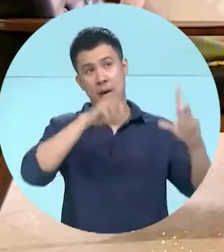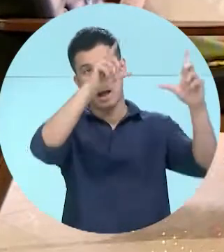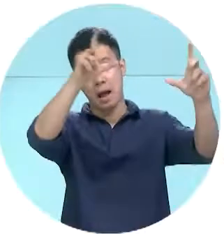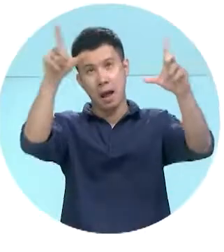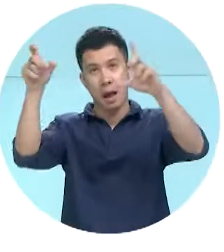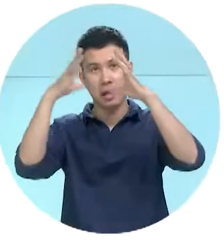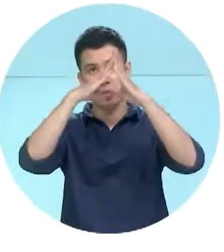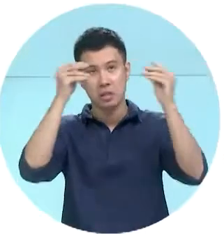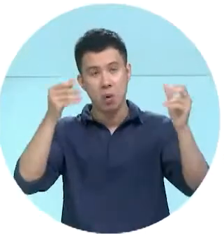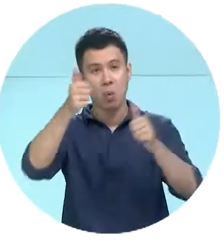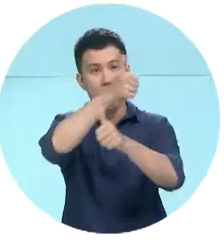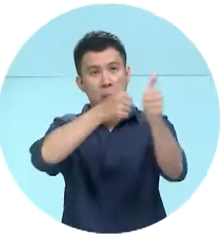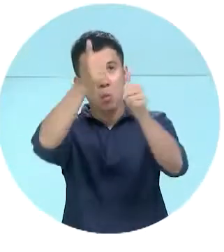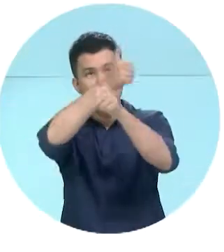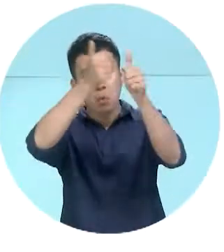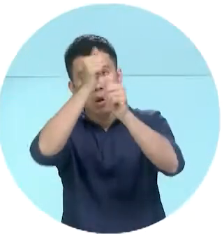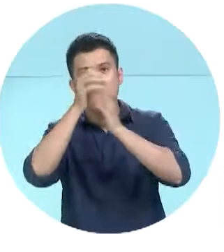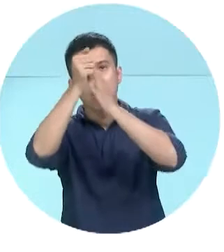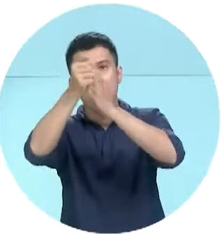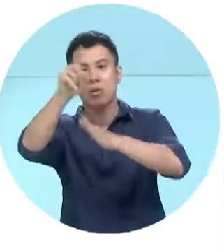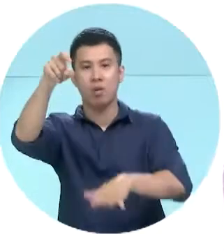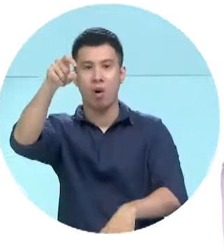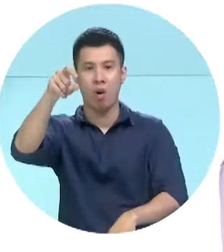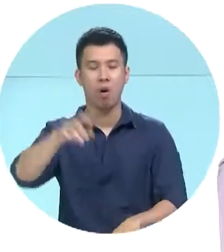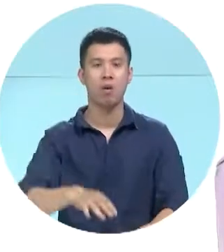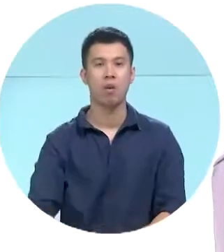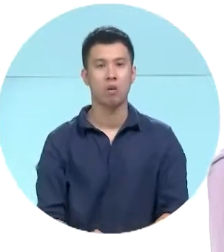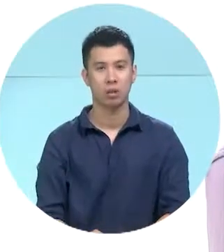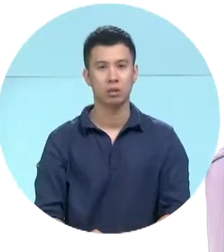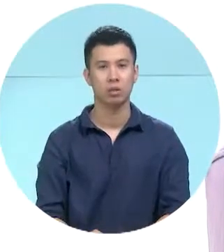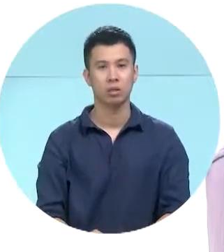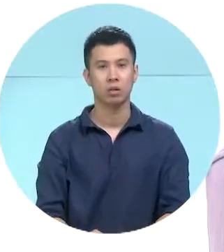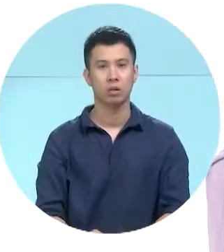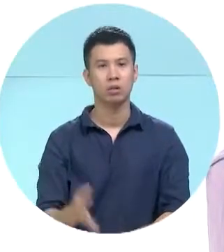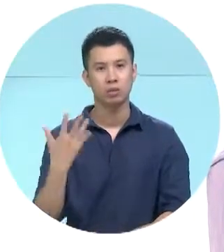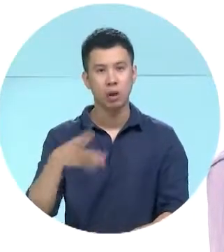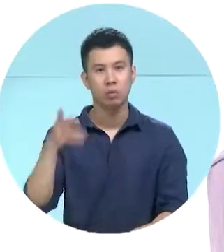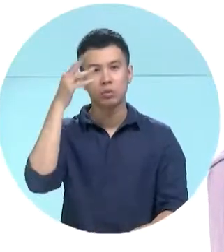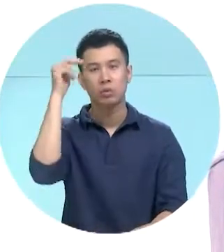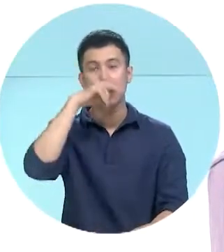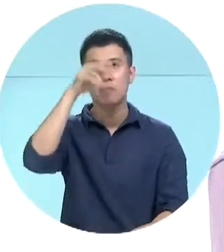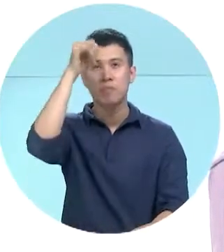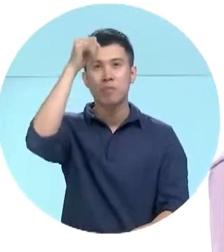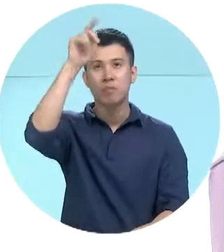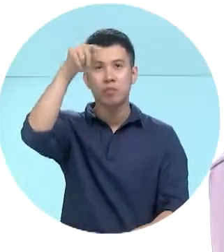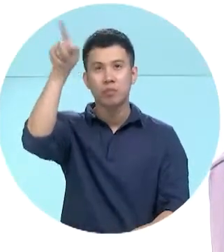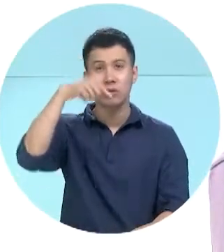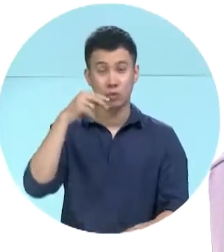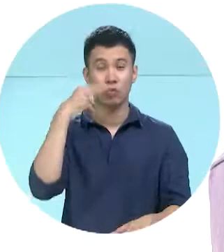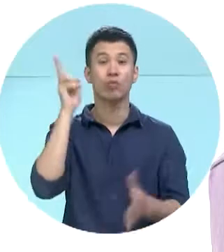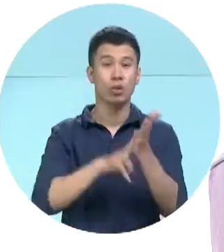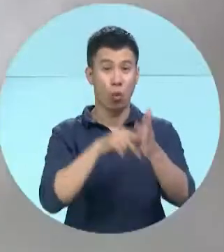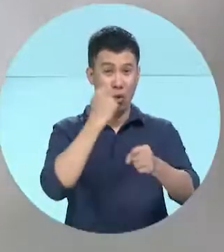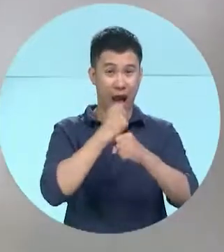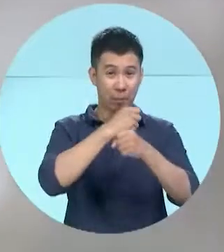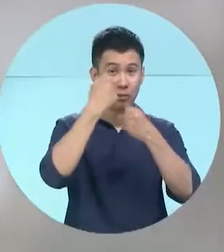visual. So it has a picture of the activity. And then it also has some written instructions as well. And then there's a place